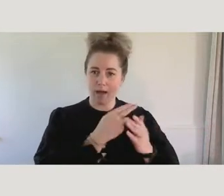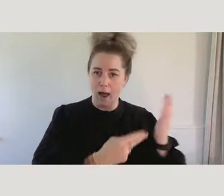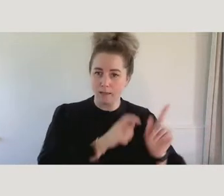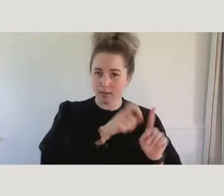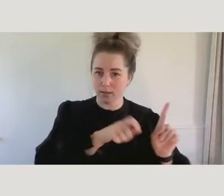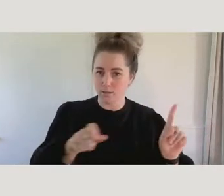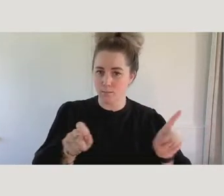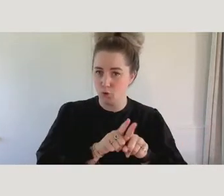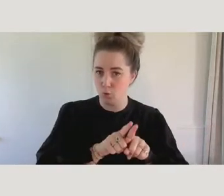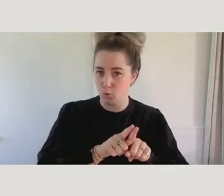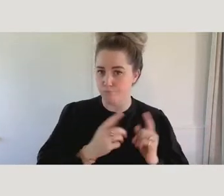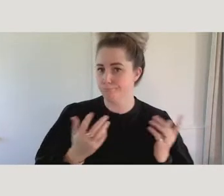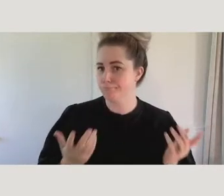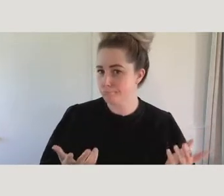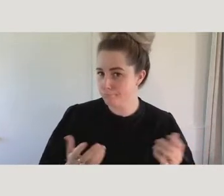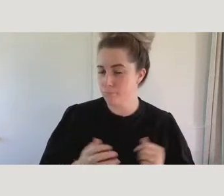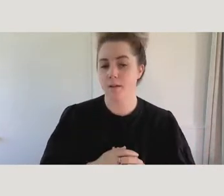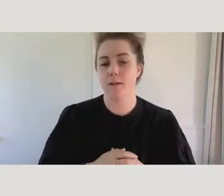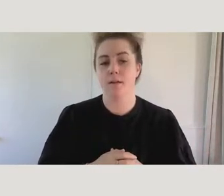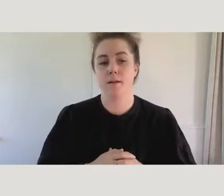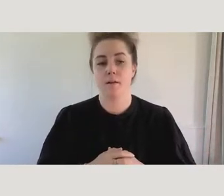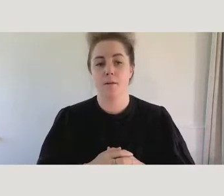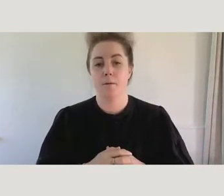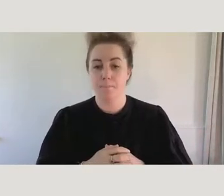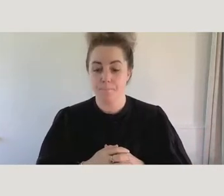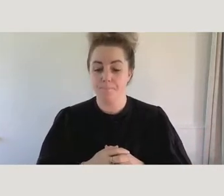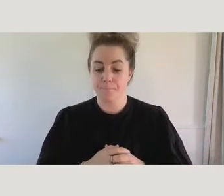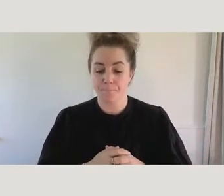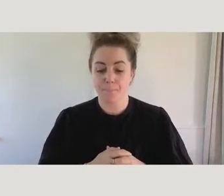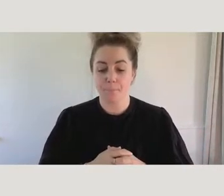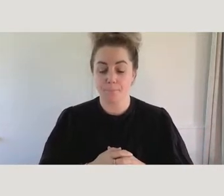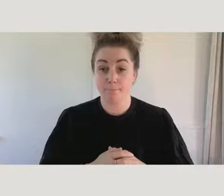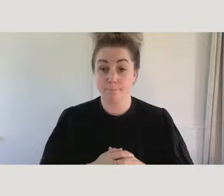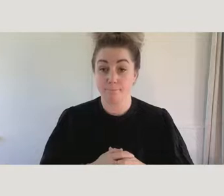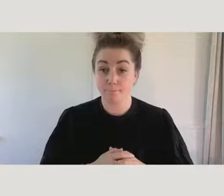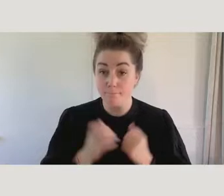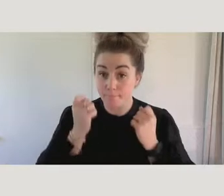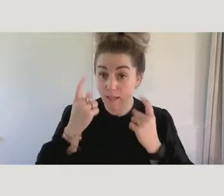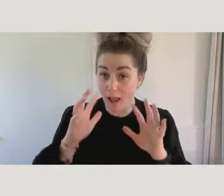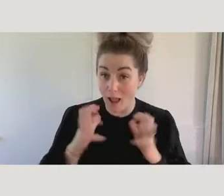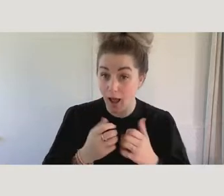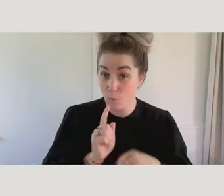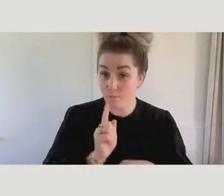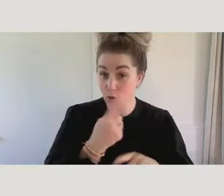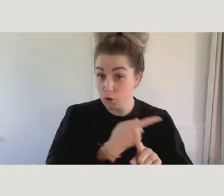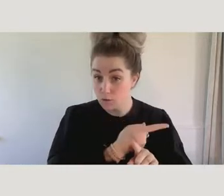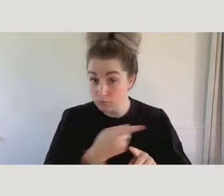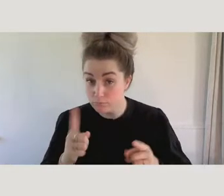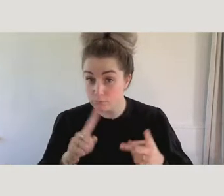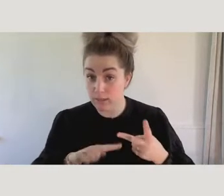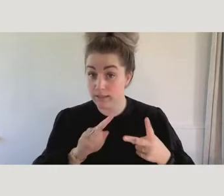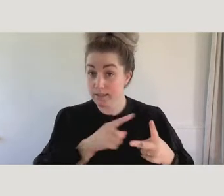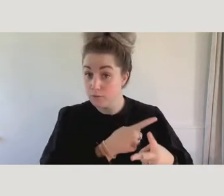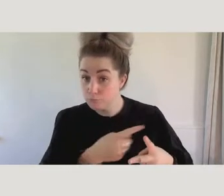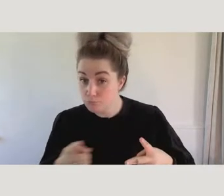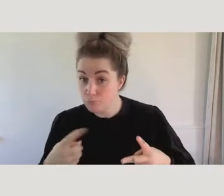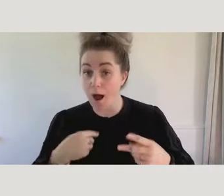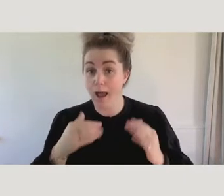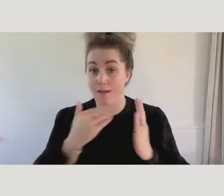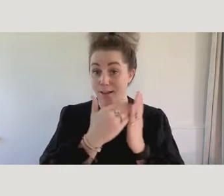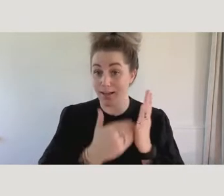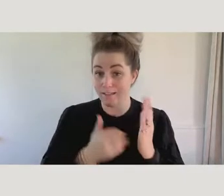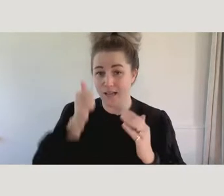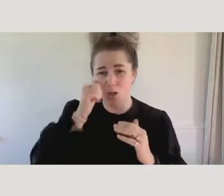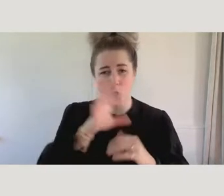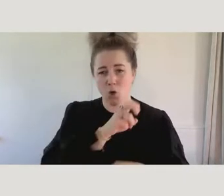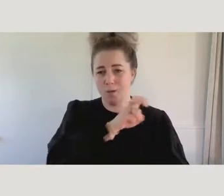have been impacted on or or fed by the strategy everyone understand how we're going to do this okay I have a list I